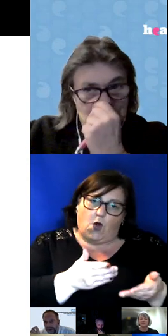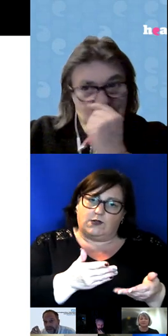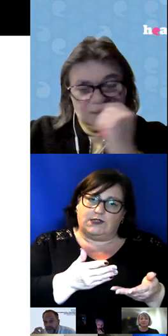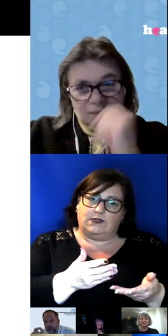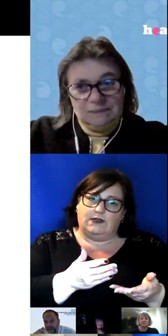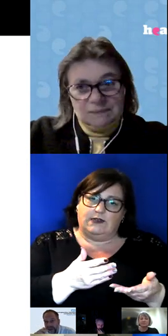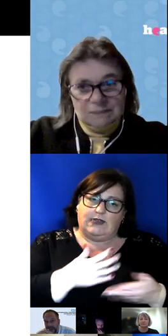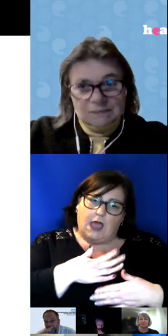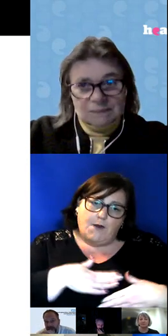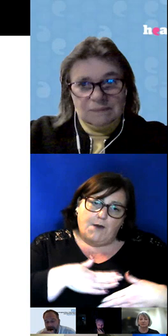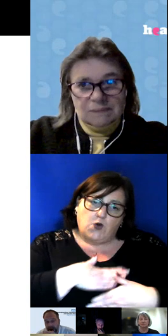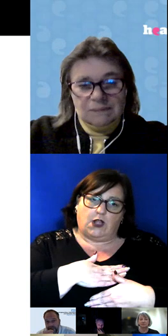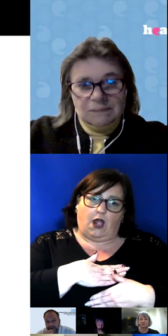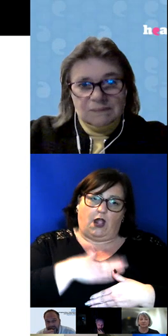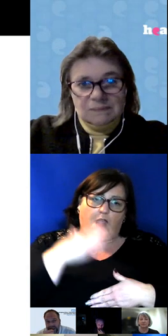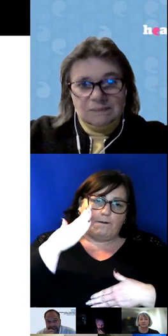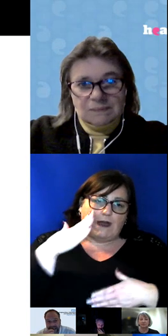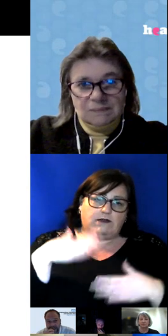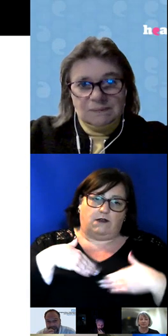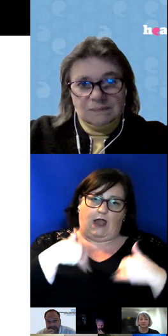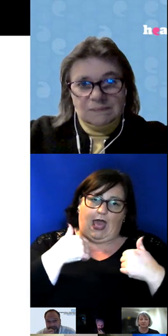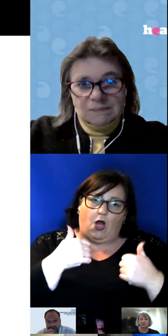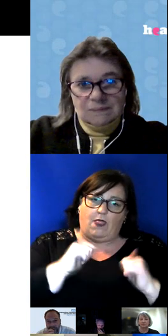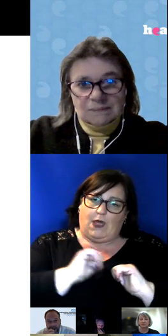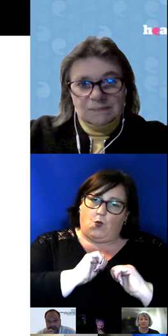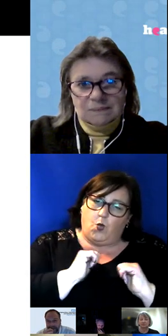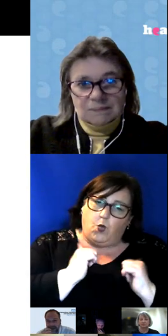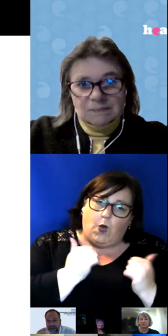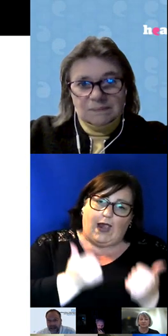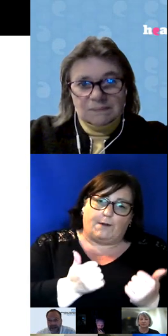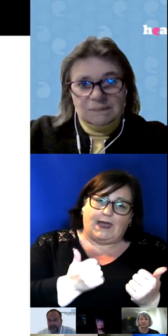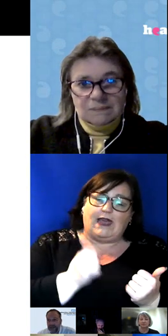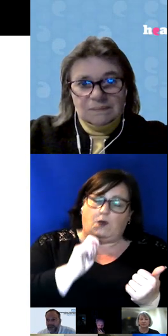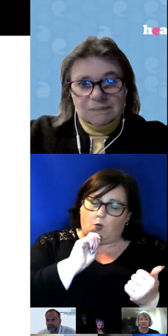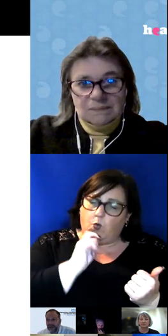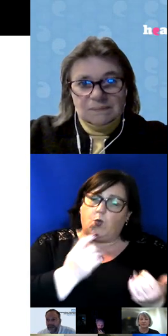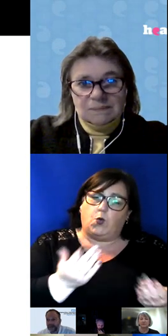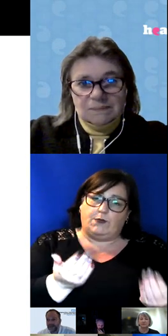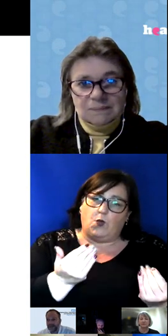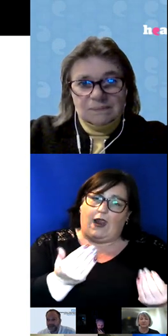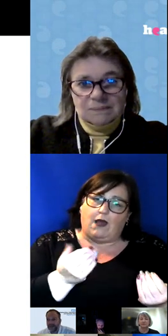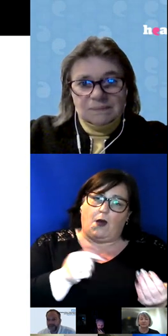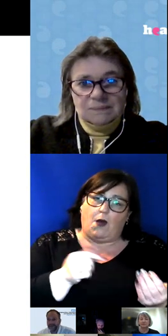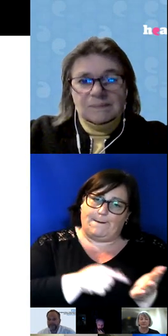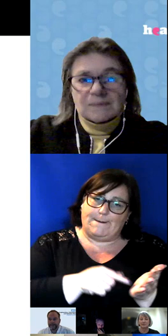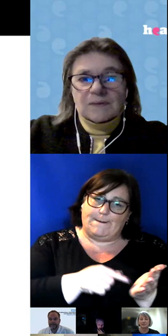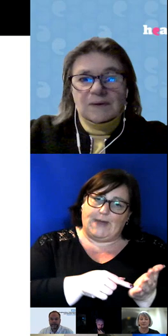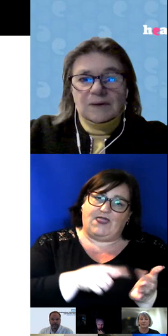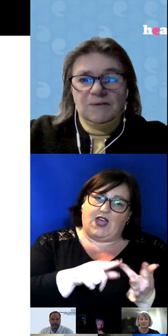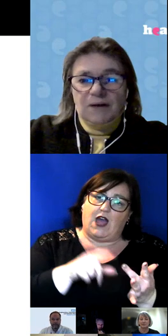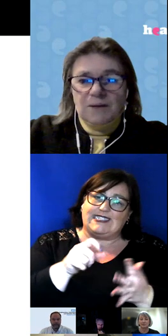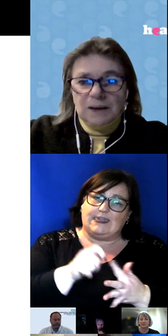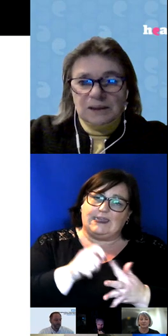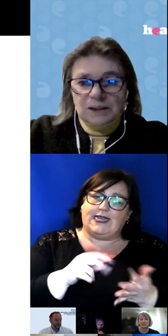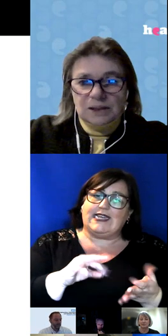emotional mental health and well-being as part of a prevention agenda would be welcome, I think, in the ICP strategy.